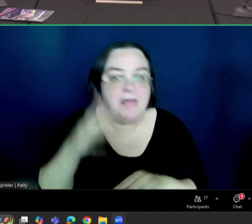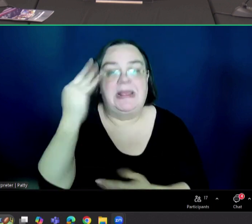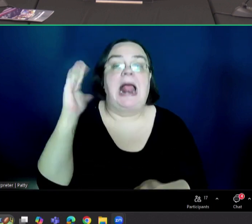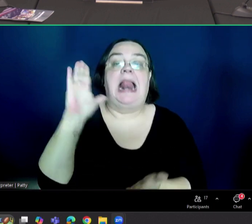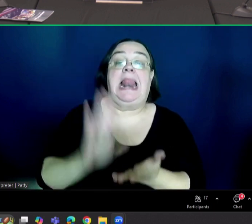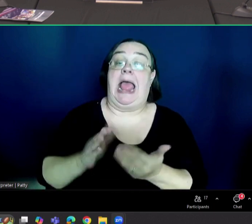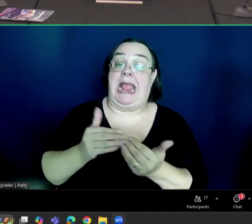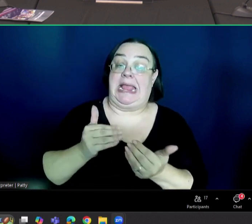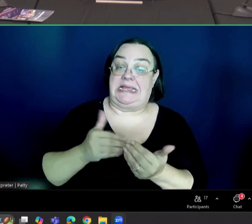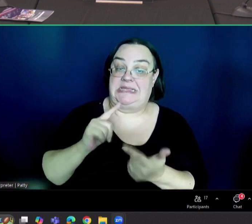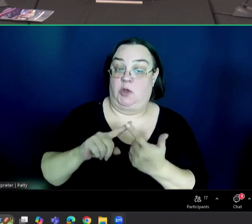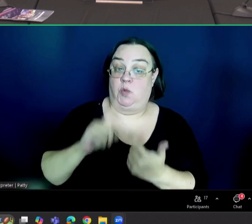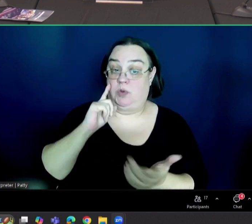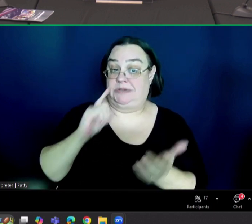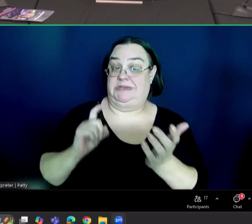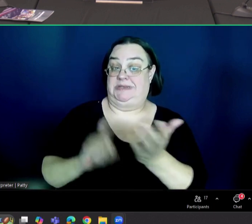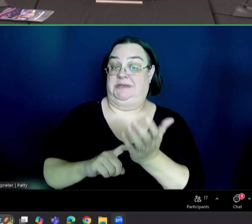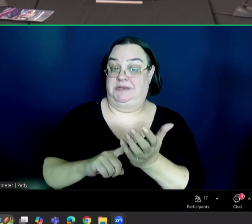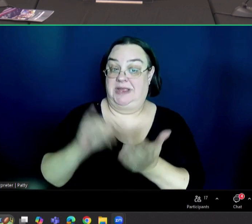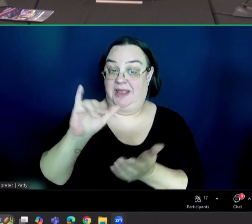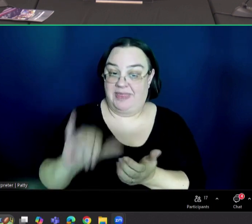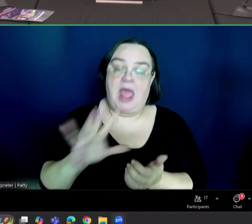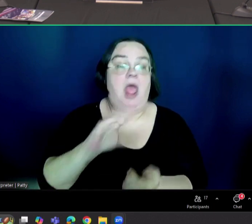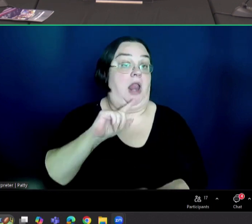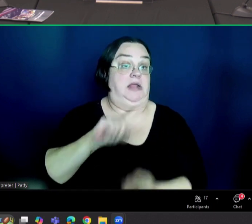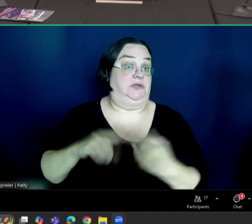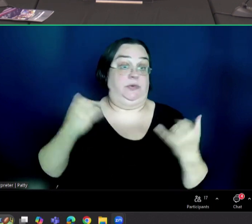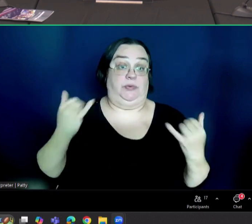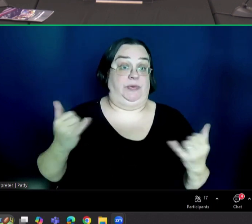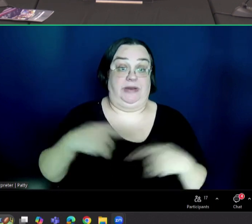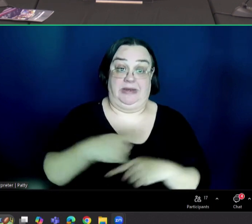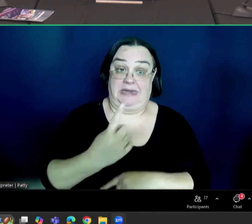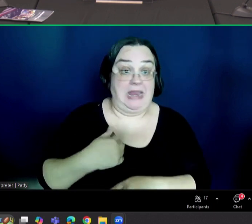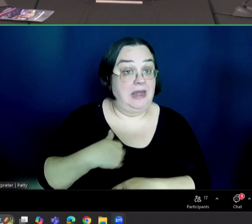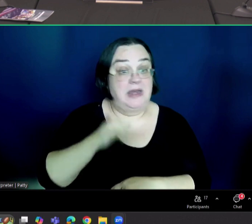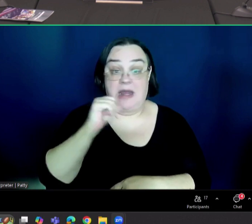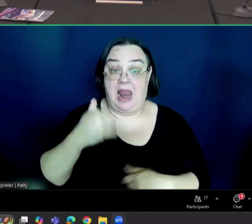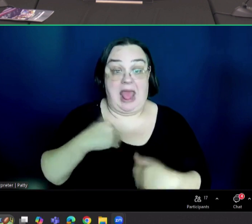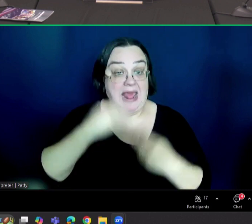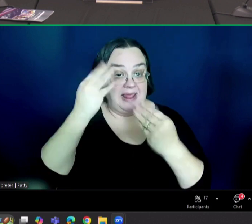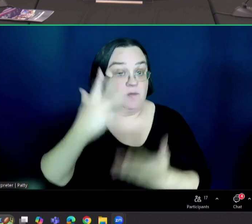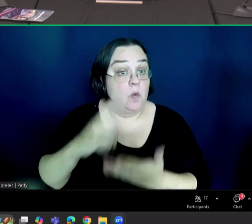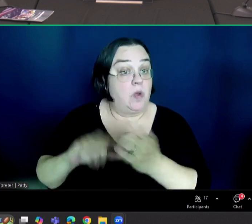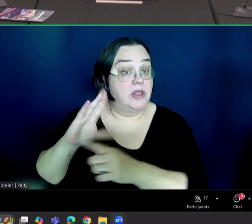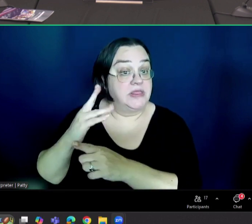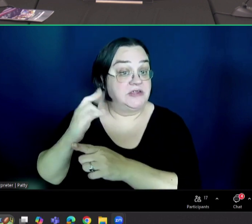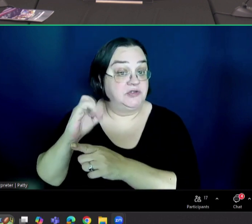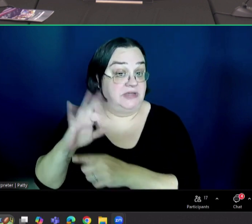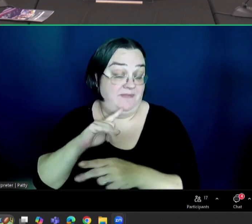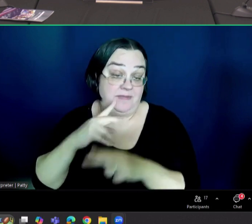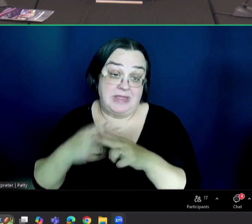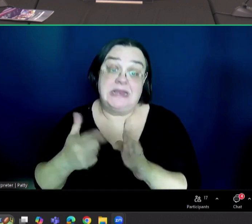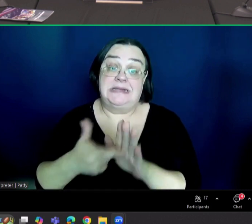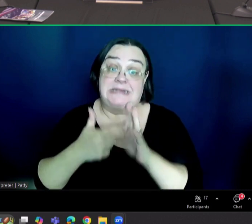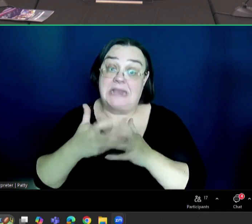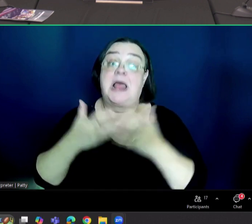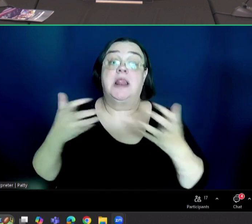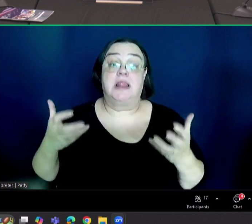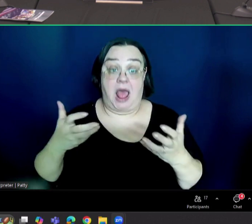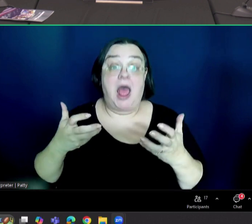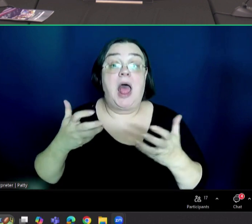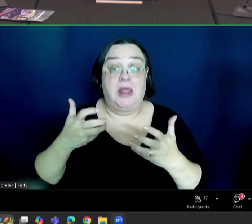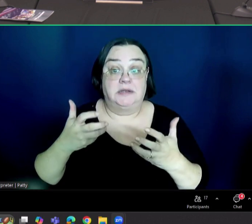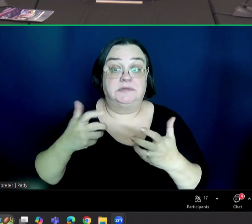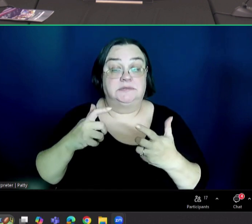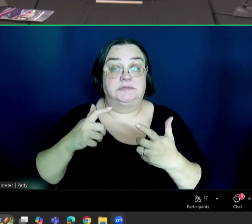see that, and until today I did not have the information that Chief offered, which is it takes a whole lot of effort to stop a car.